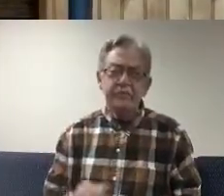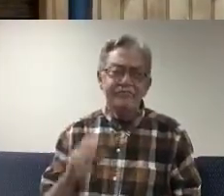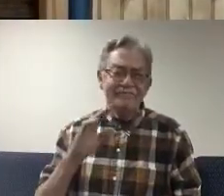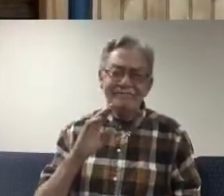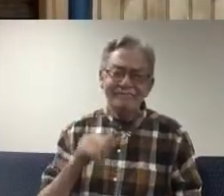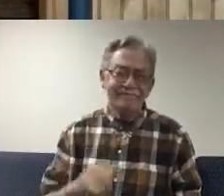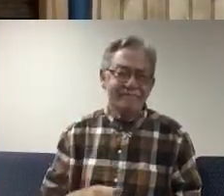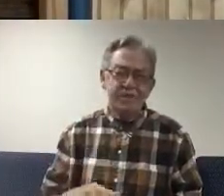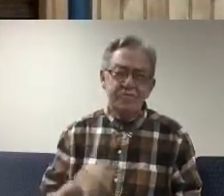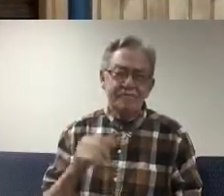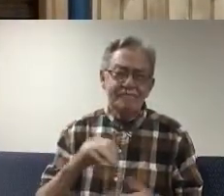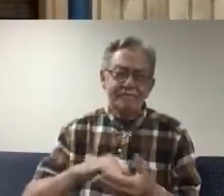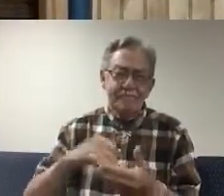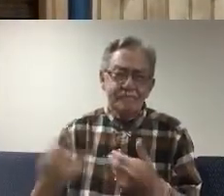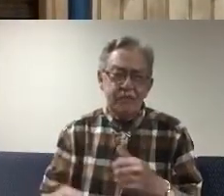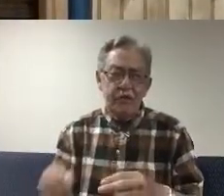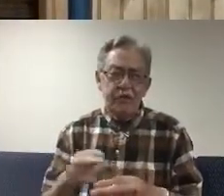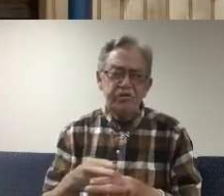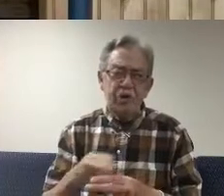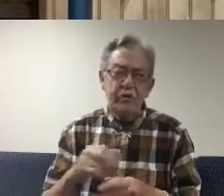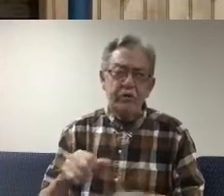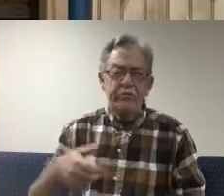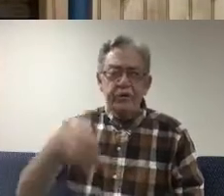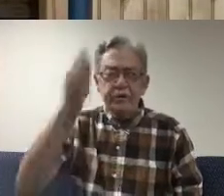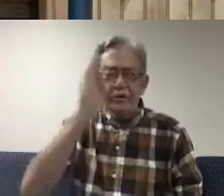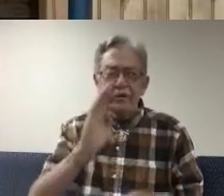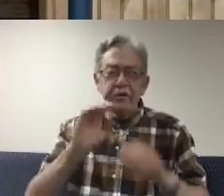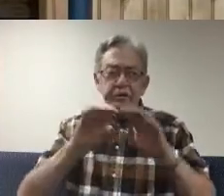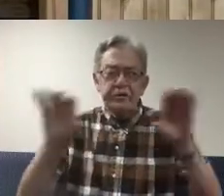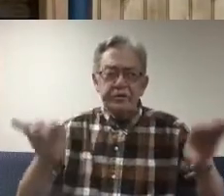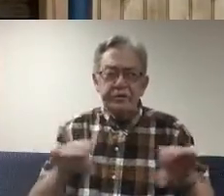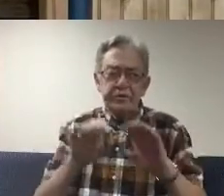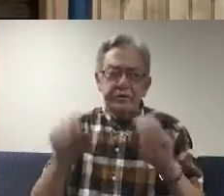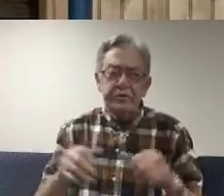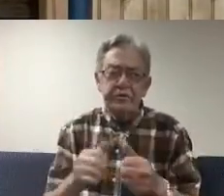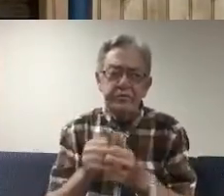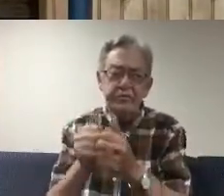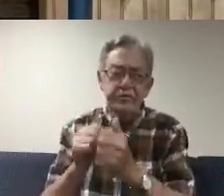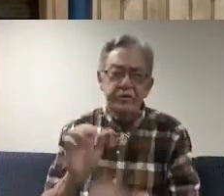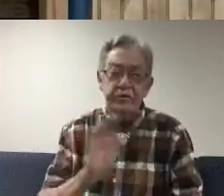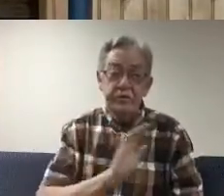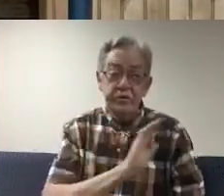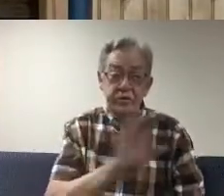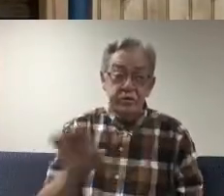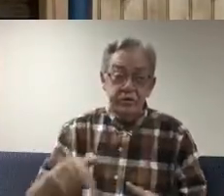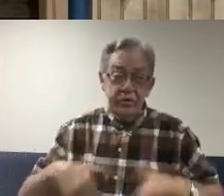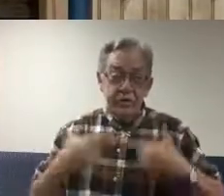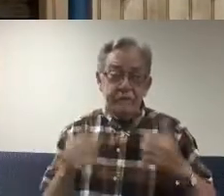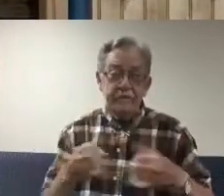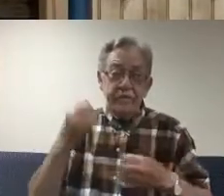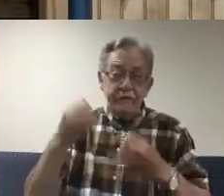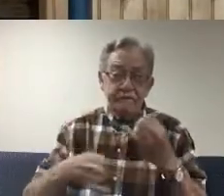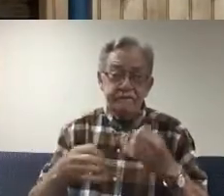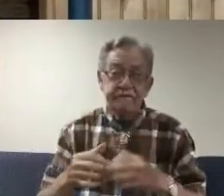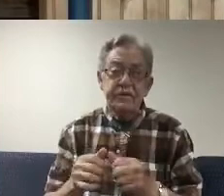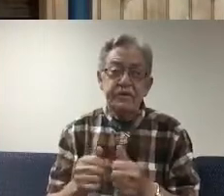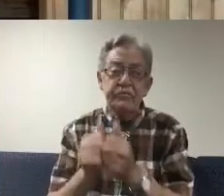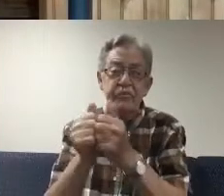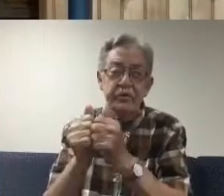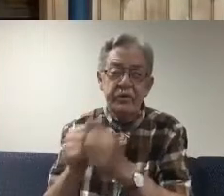News, you're going to wind up siding one side or the other. But I'm going to tell you, Scripture really has a much